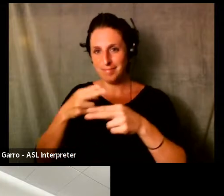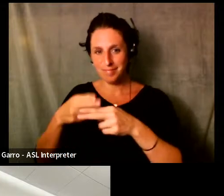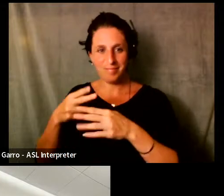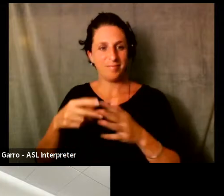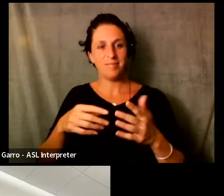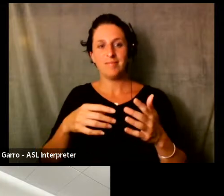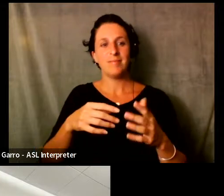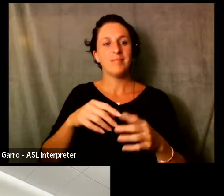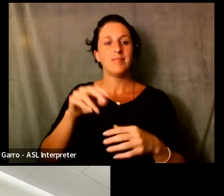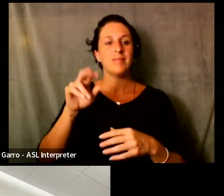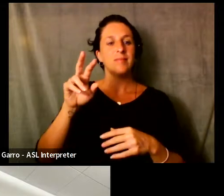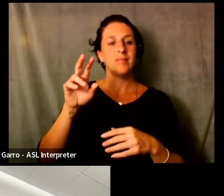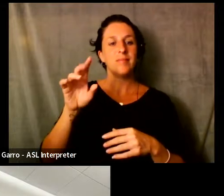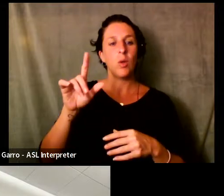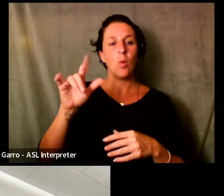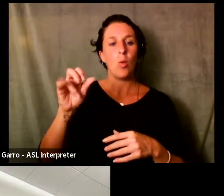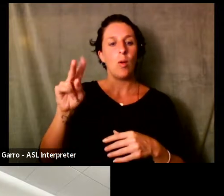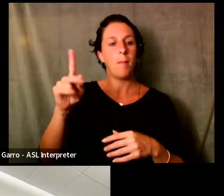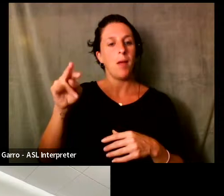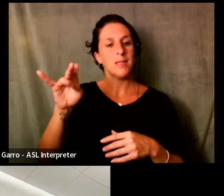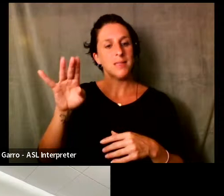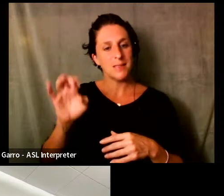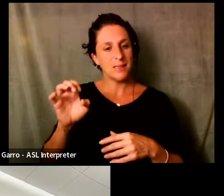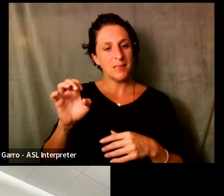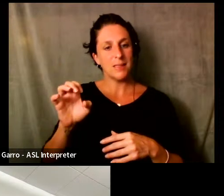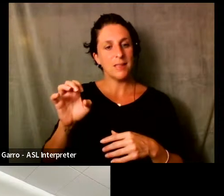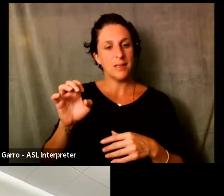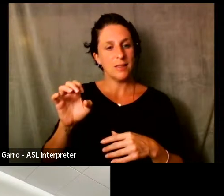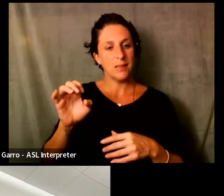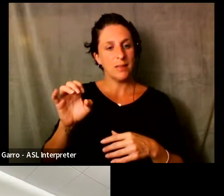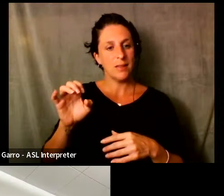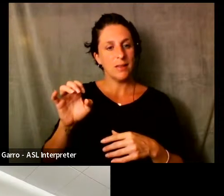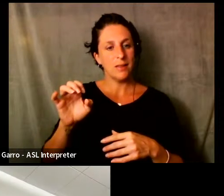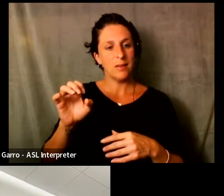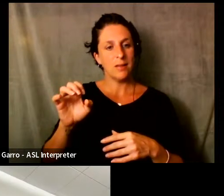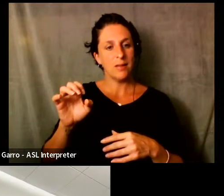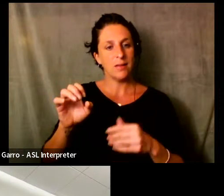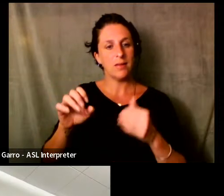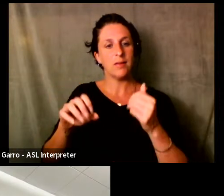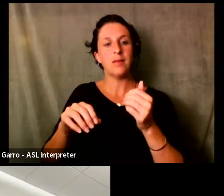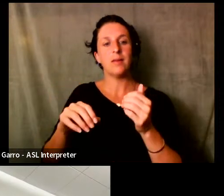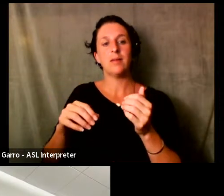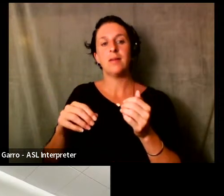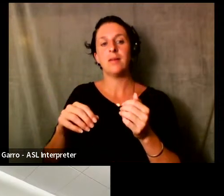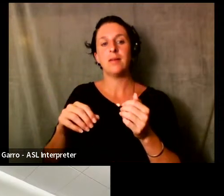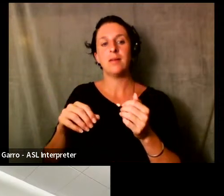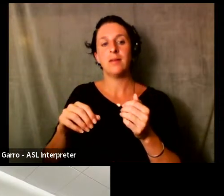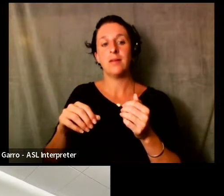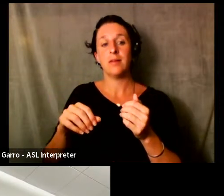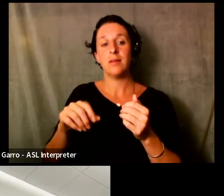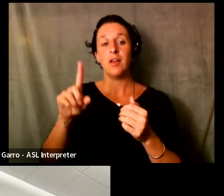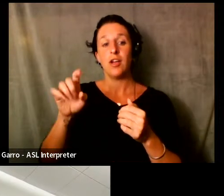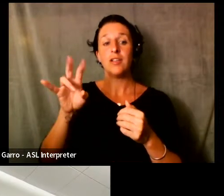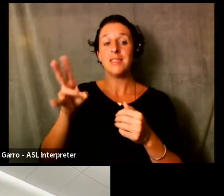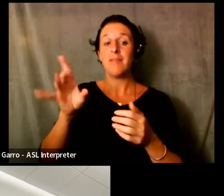workdays. Lauren Ponte, assistant principal at San Mateo High School, salary $178,000,